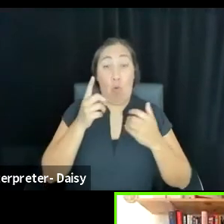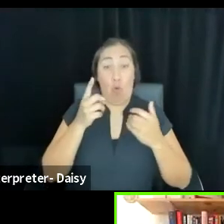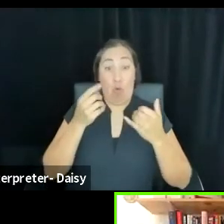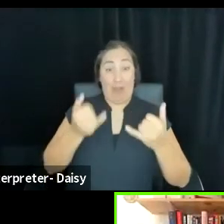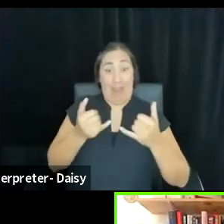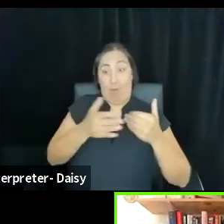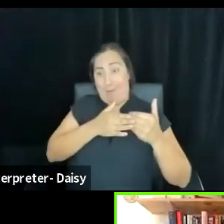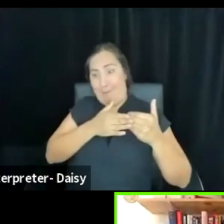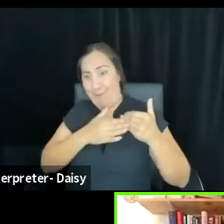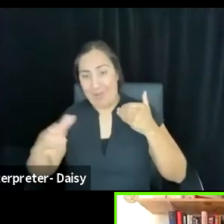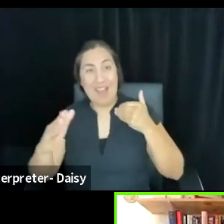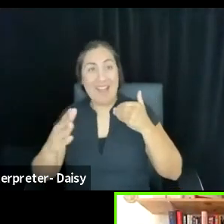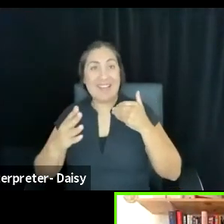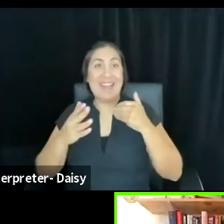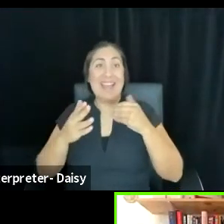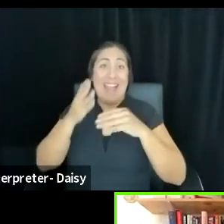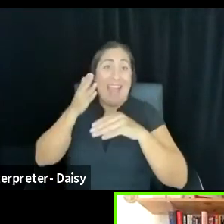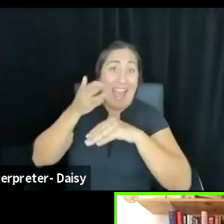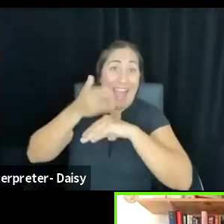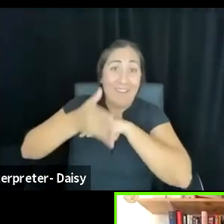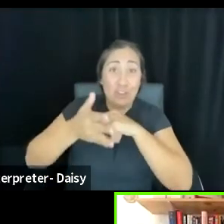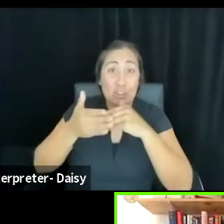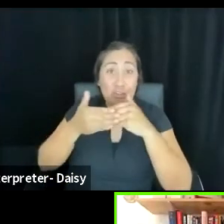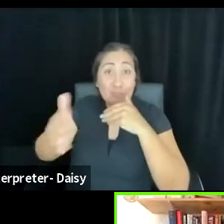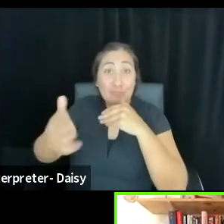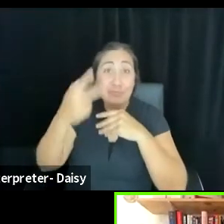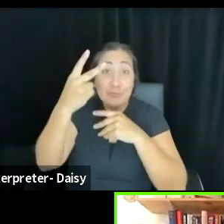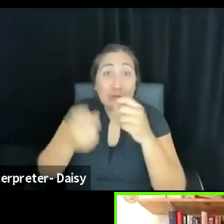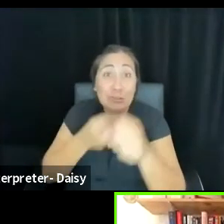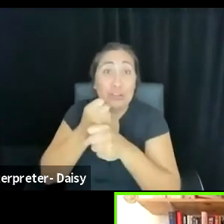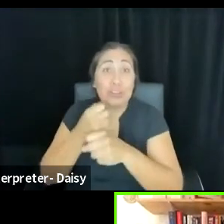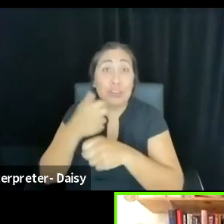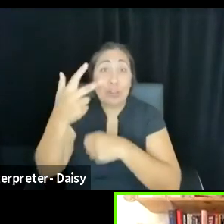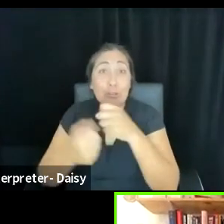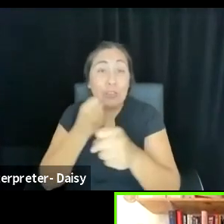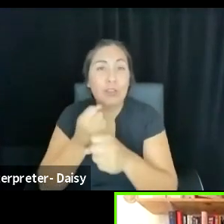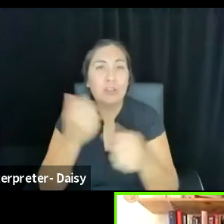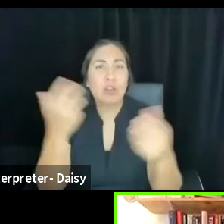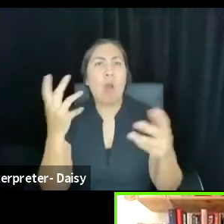after 2-3 years, like what are we coming out with?